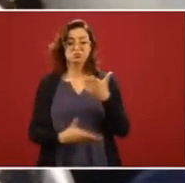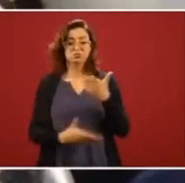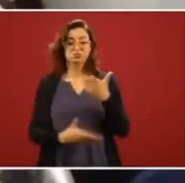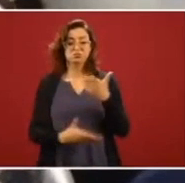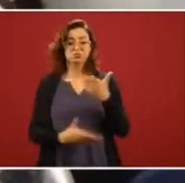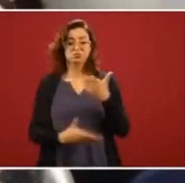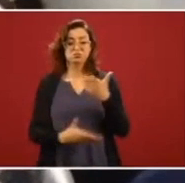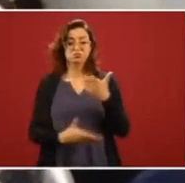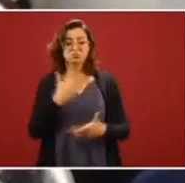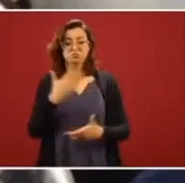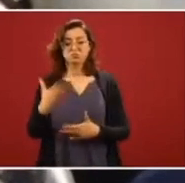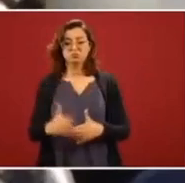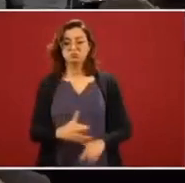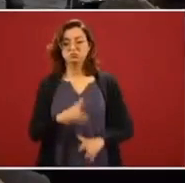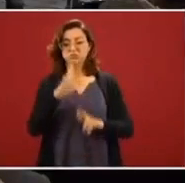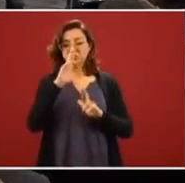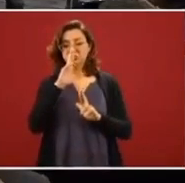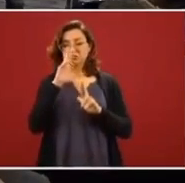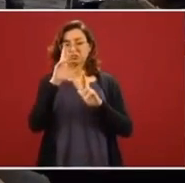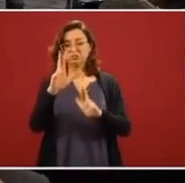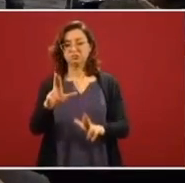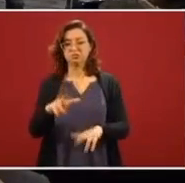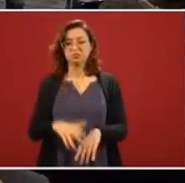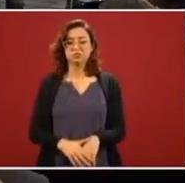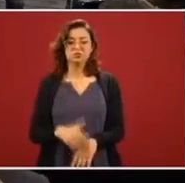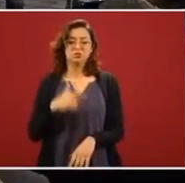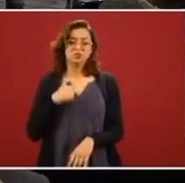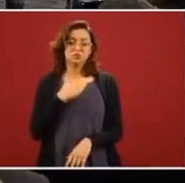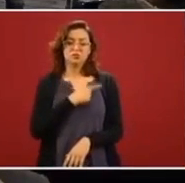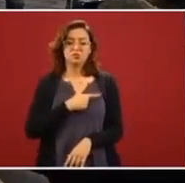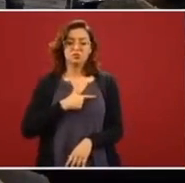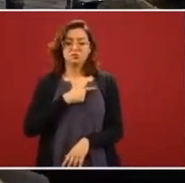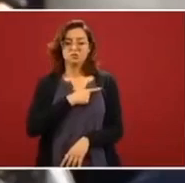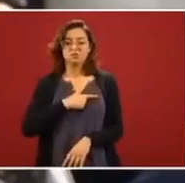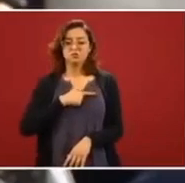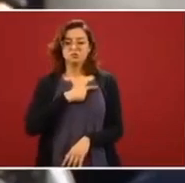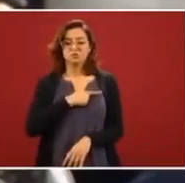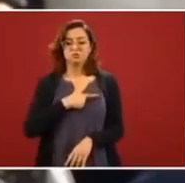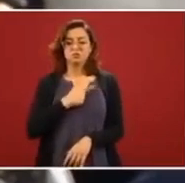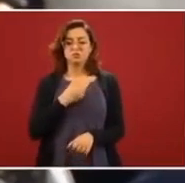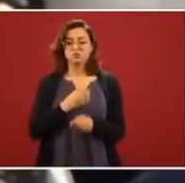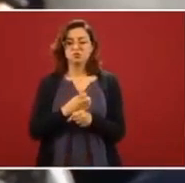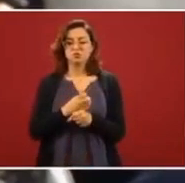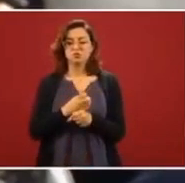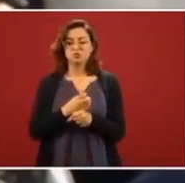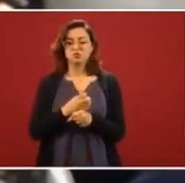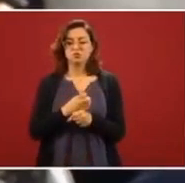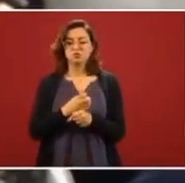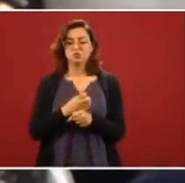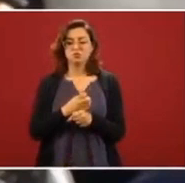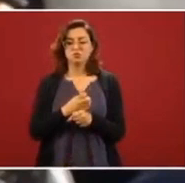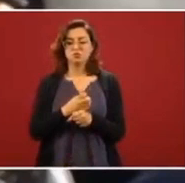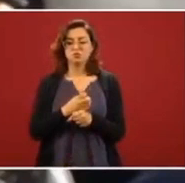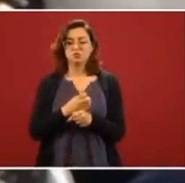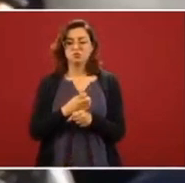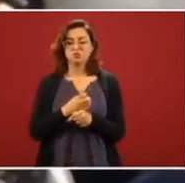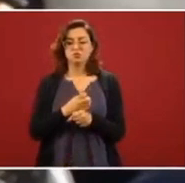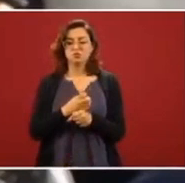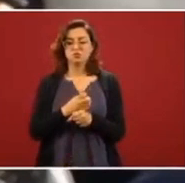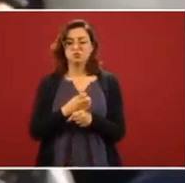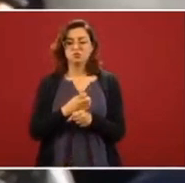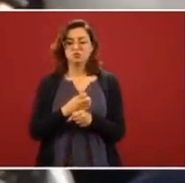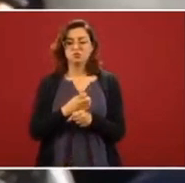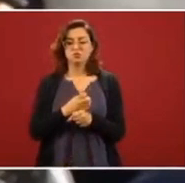with all respect, sir, a mí me dará mucho gusto que su cuarta transformación and it makes me very